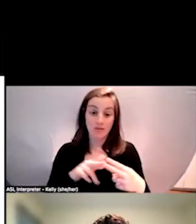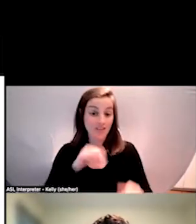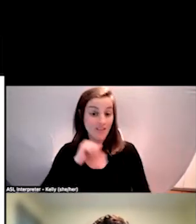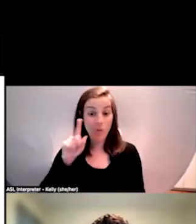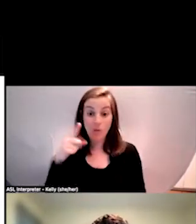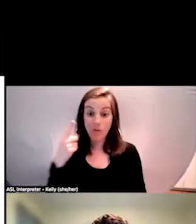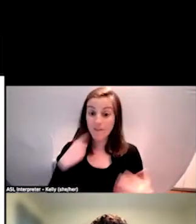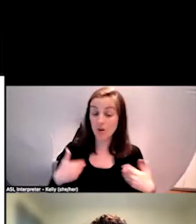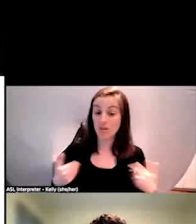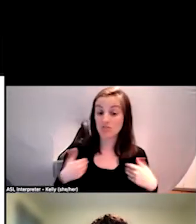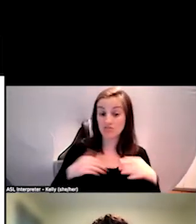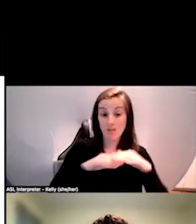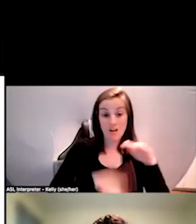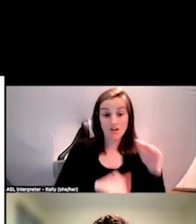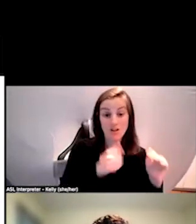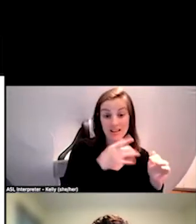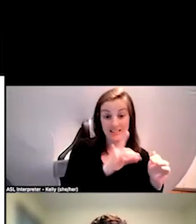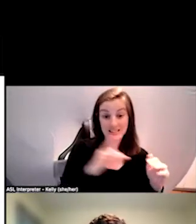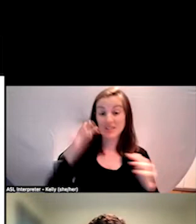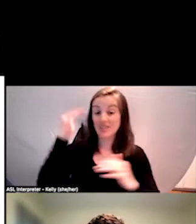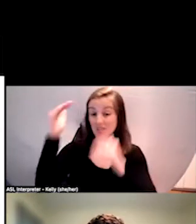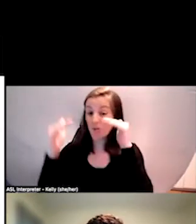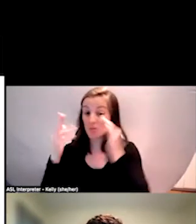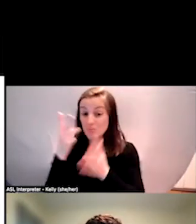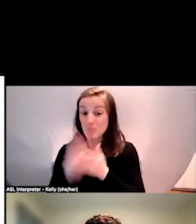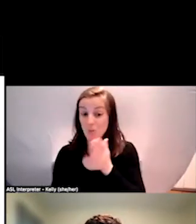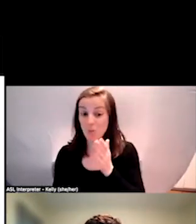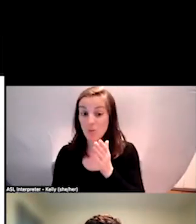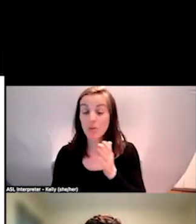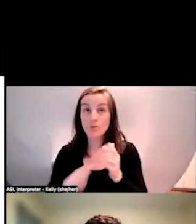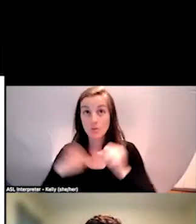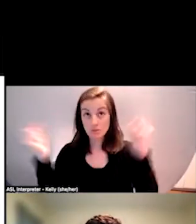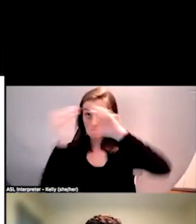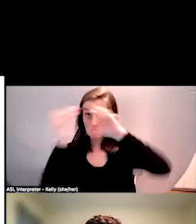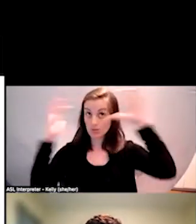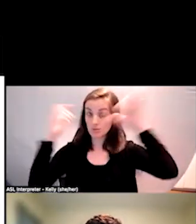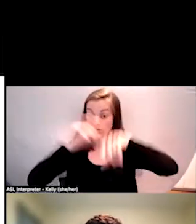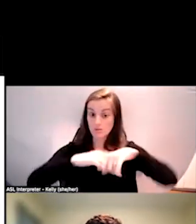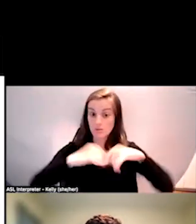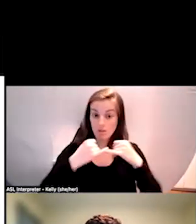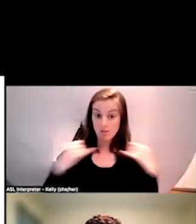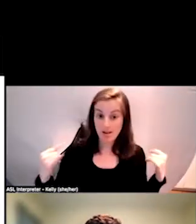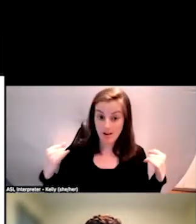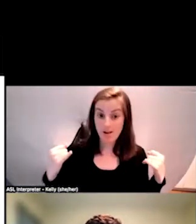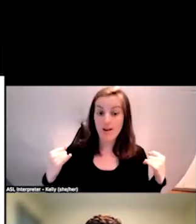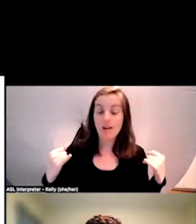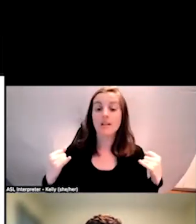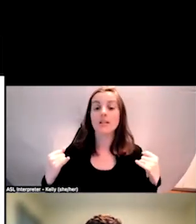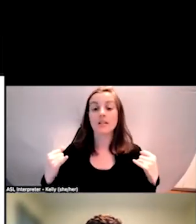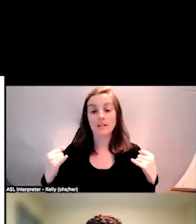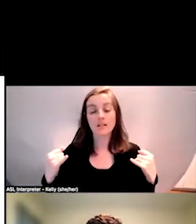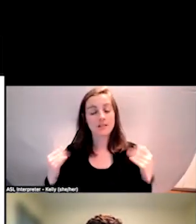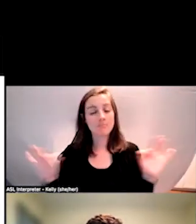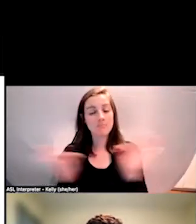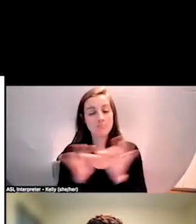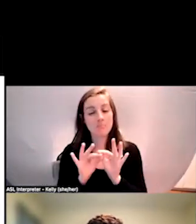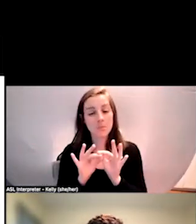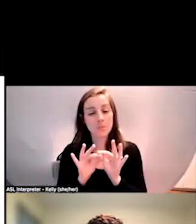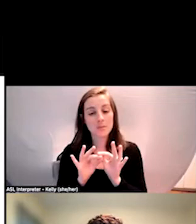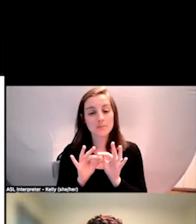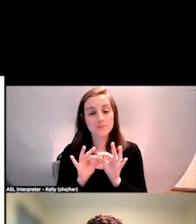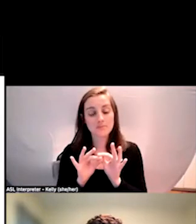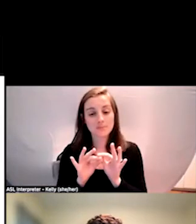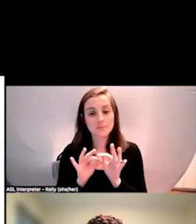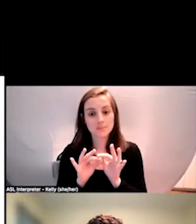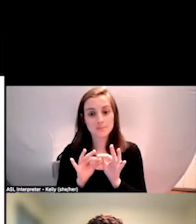for adults. So figuring out what your timeline looks like and can look like is important as you figure